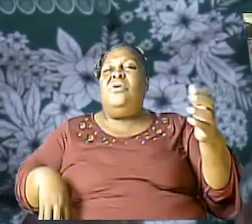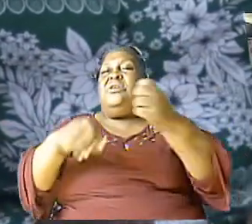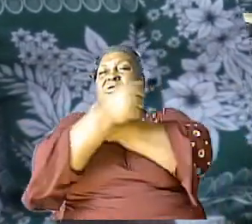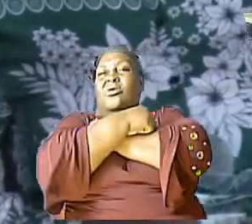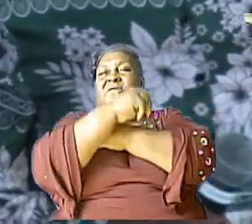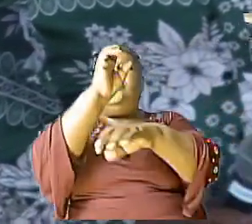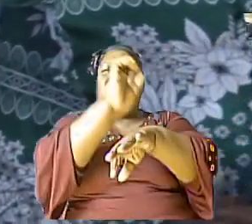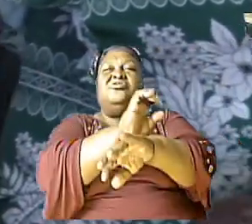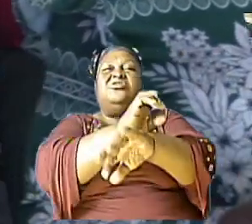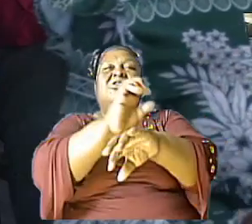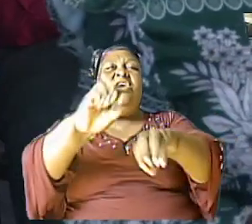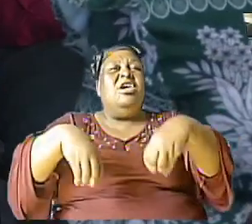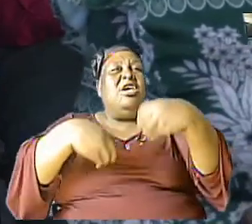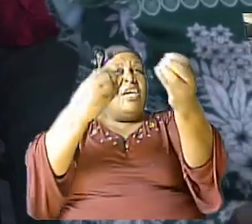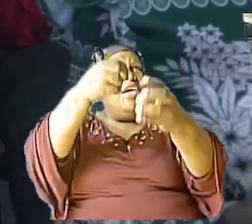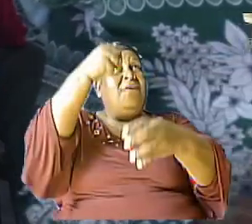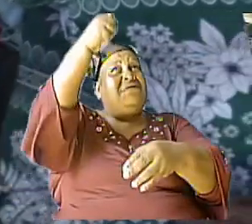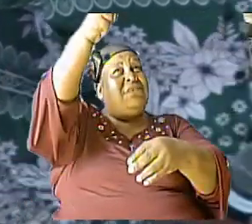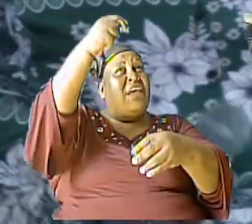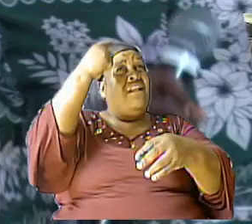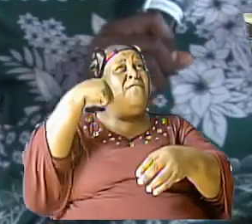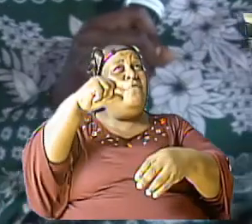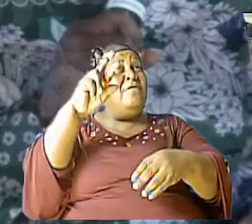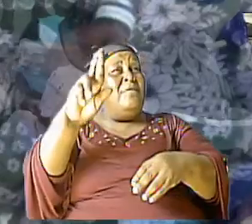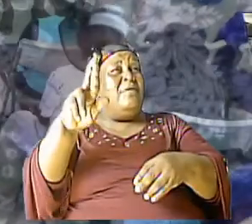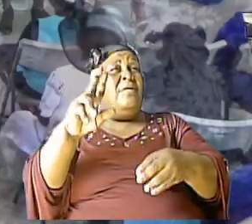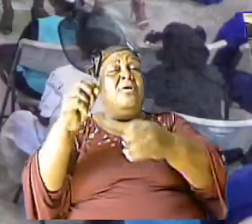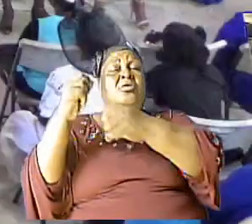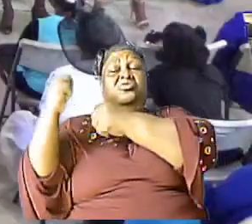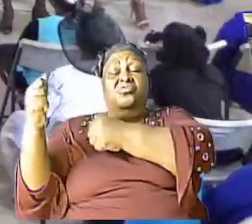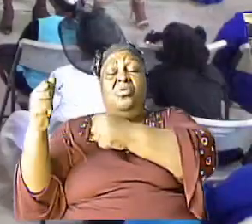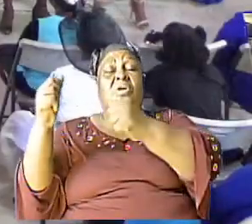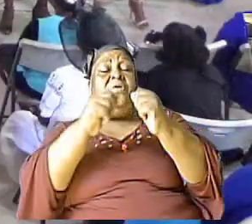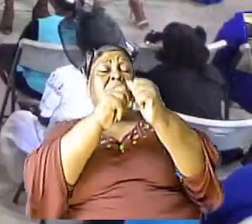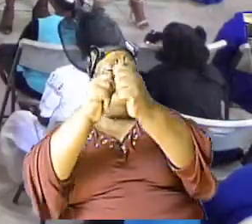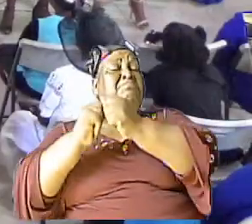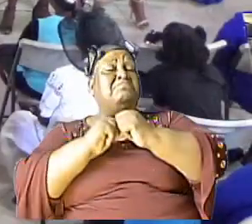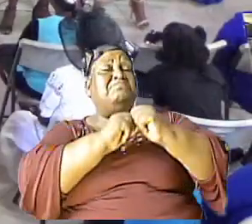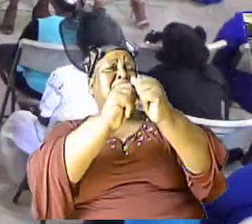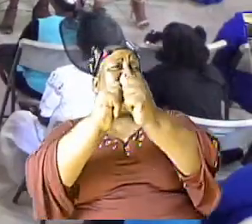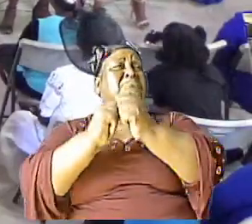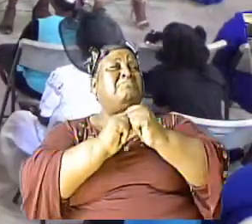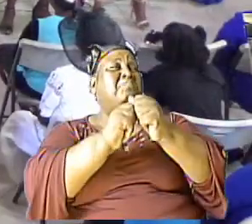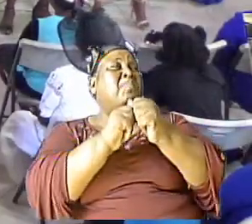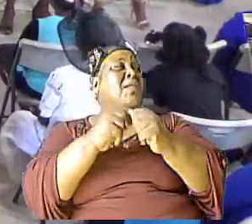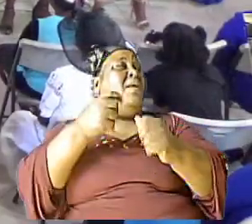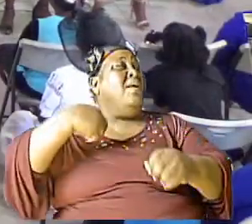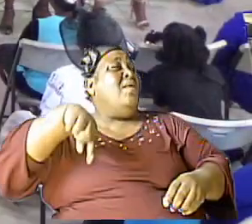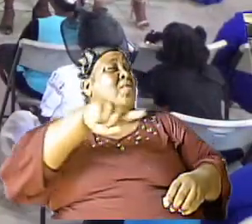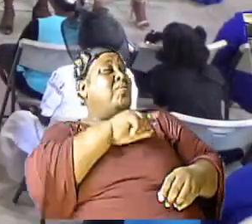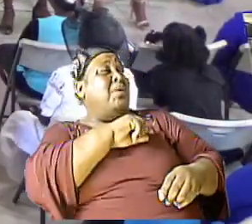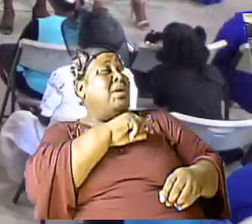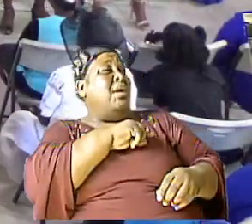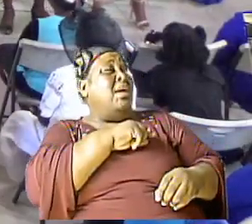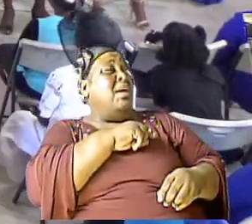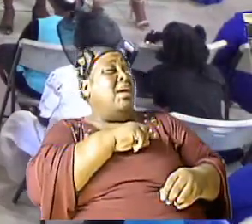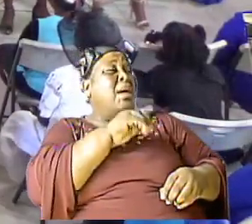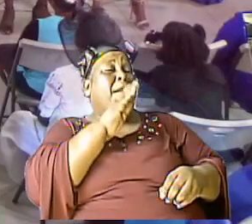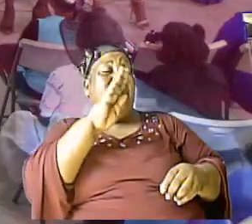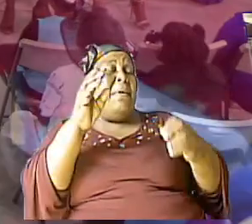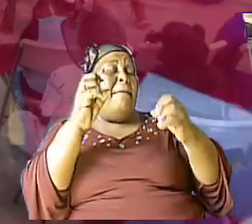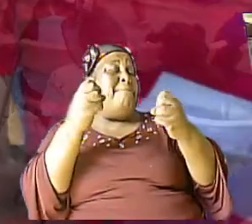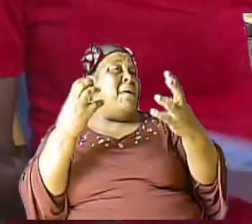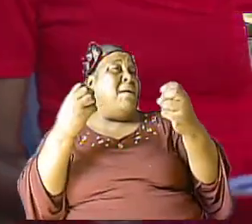the church and gave himself for her. Stronger together. So we, being many,